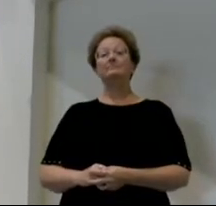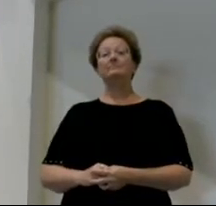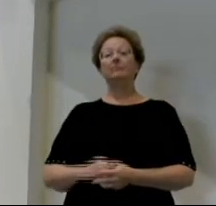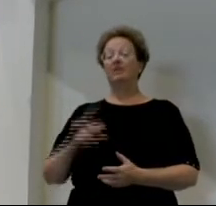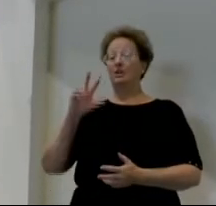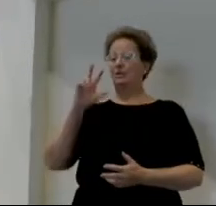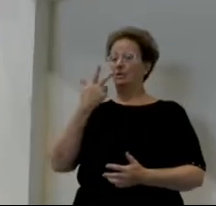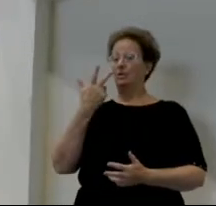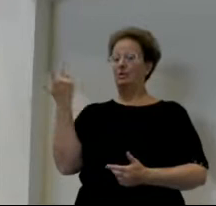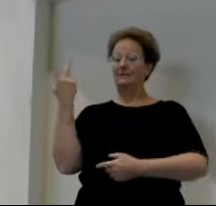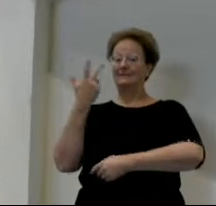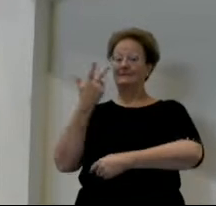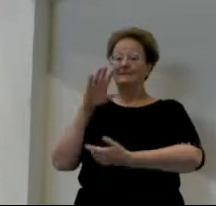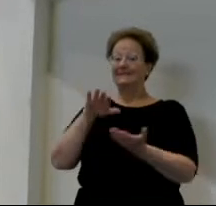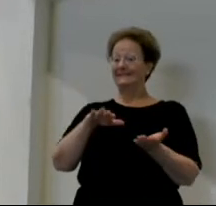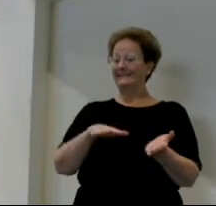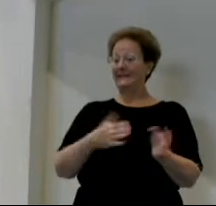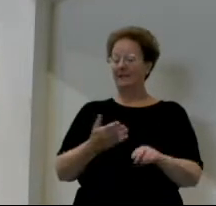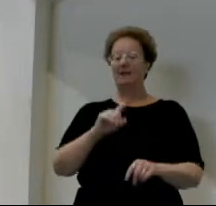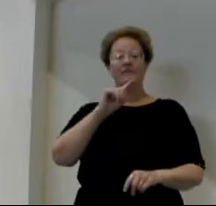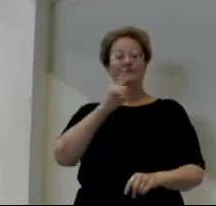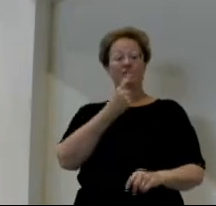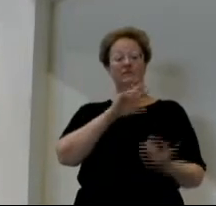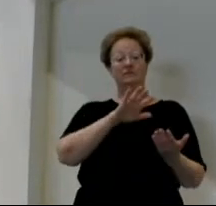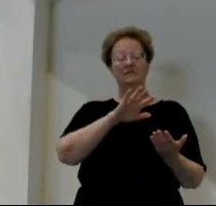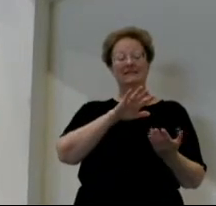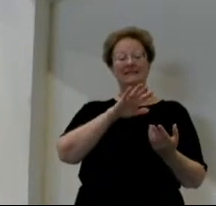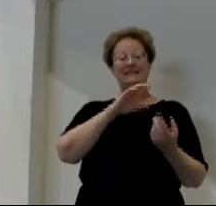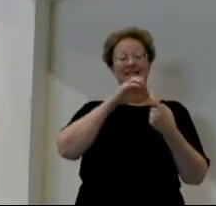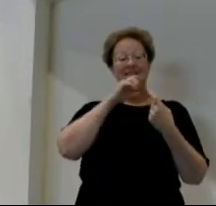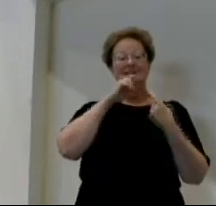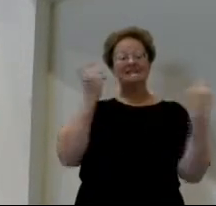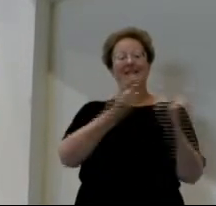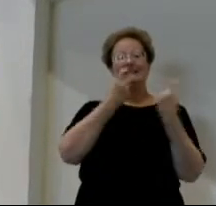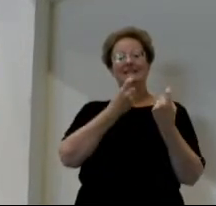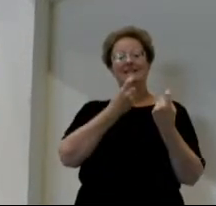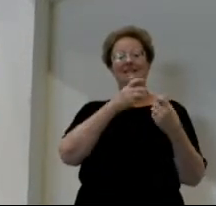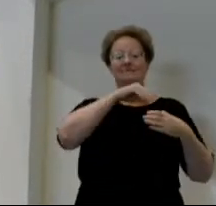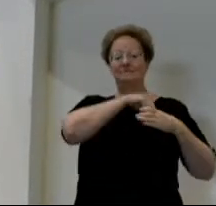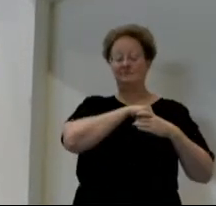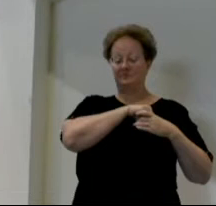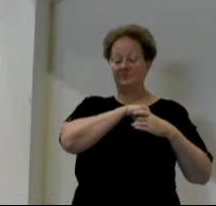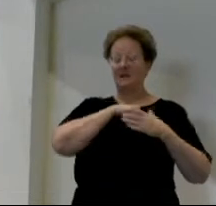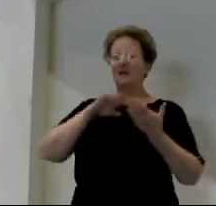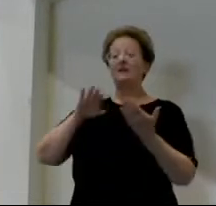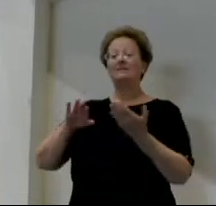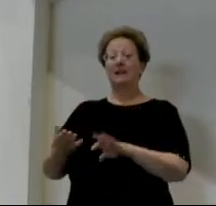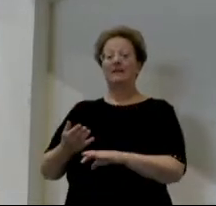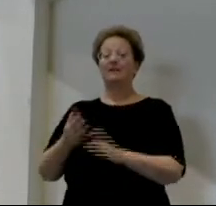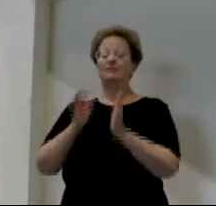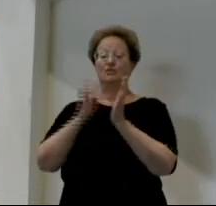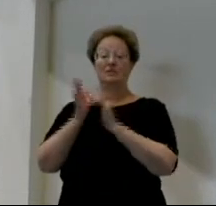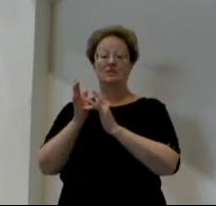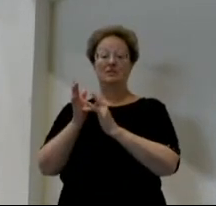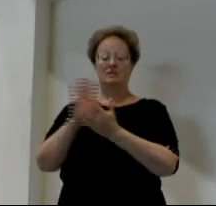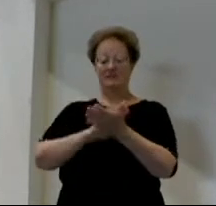death. The first death was sin that dwells in us. The second is being connected to the death of Jesus, where we find